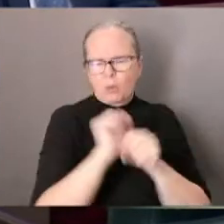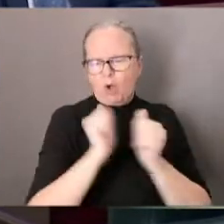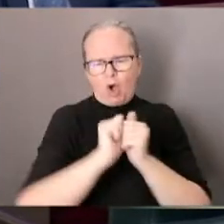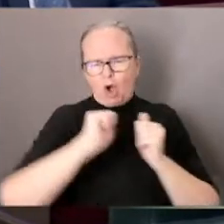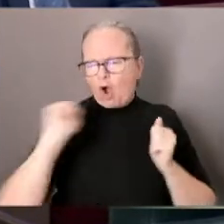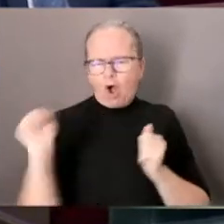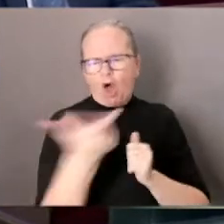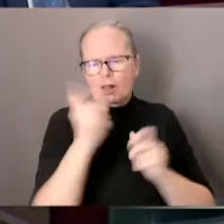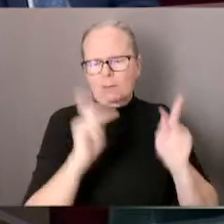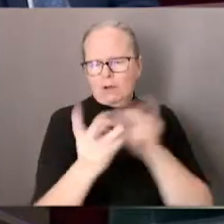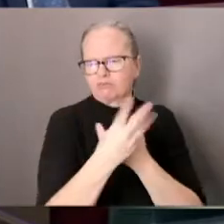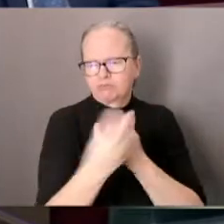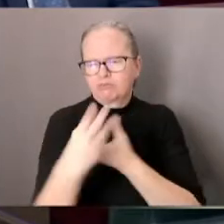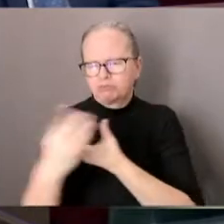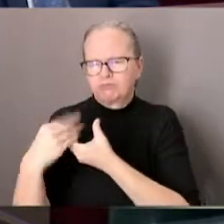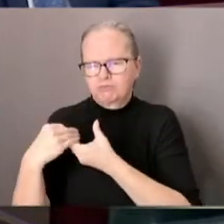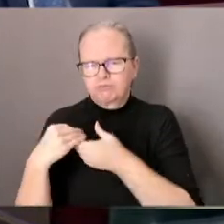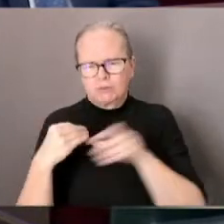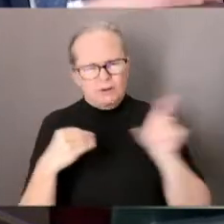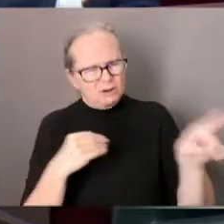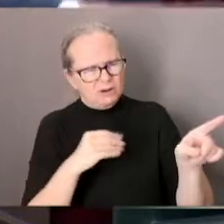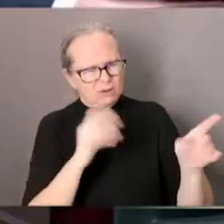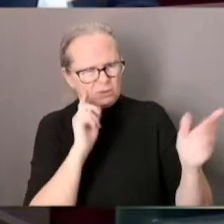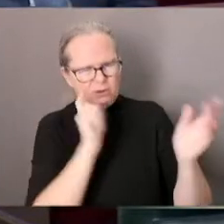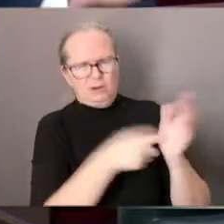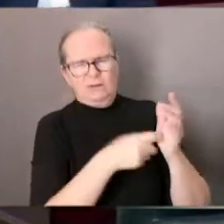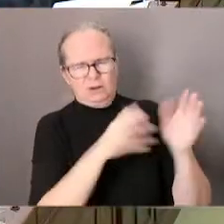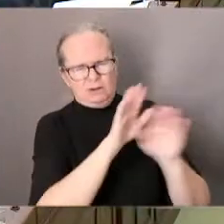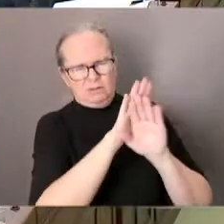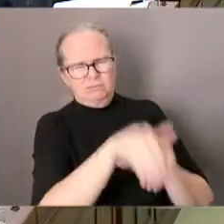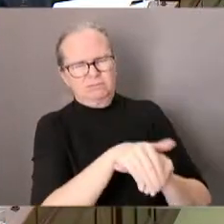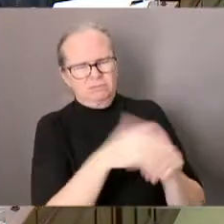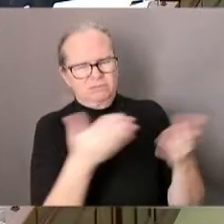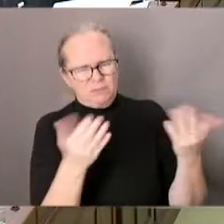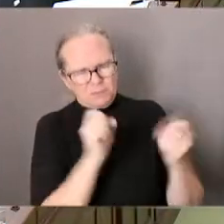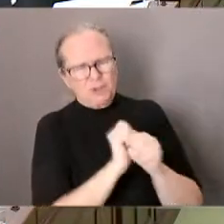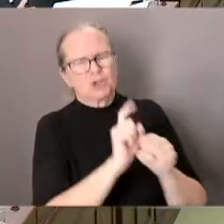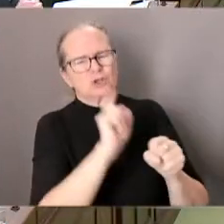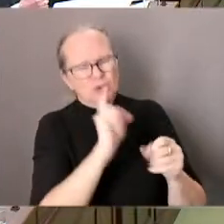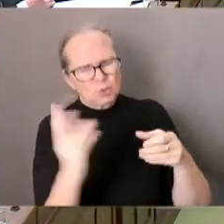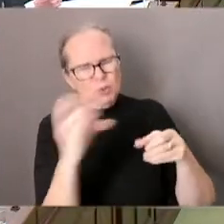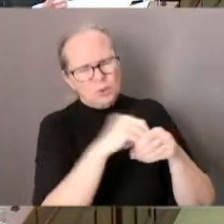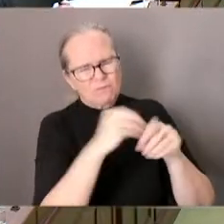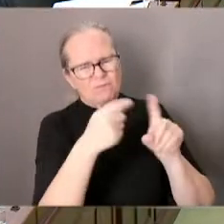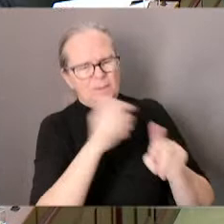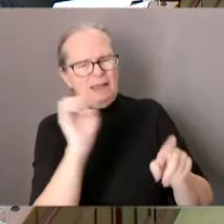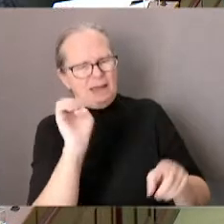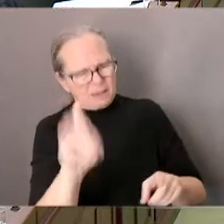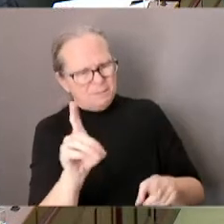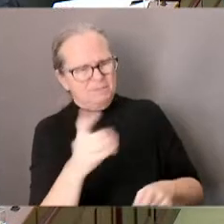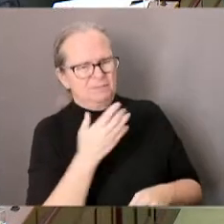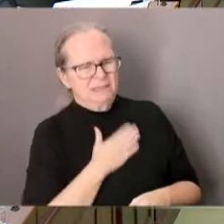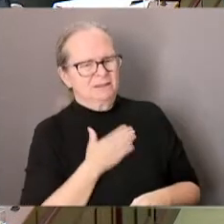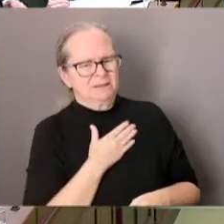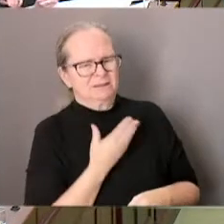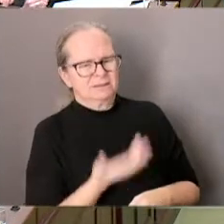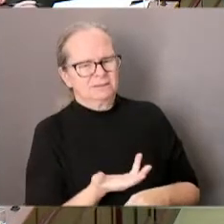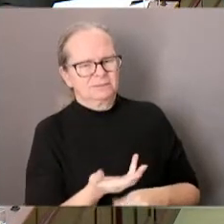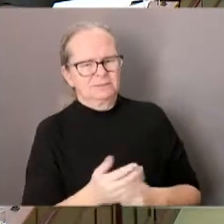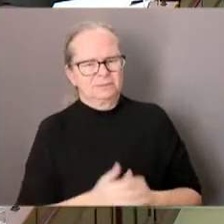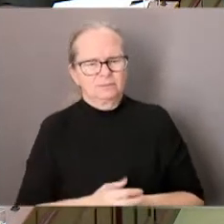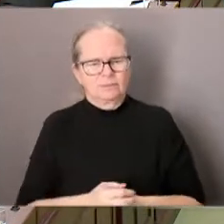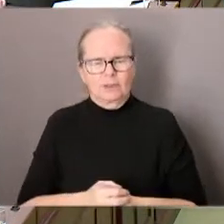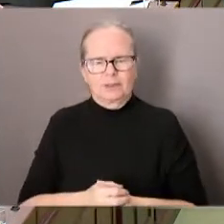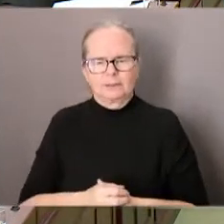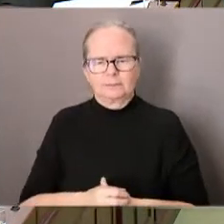someone who actually lives in and loves this community The Honorable the minister of mental health and addictions thank you Mr Speaker for the question